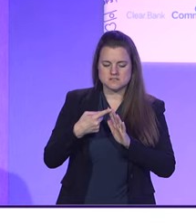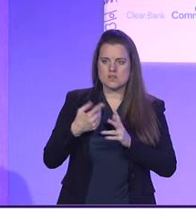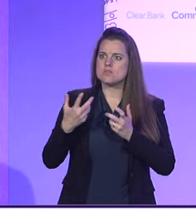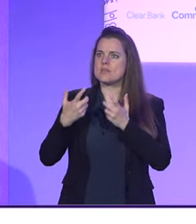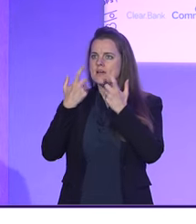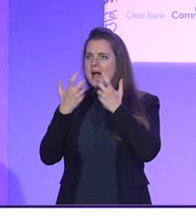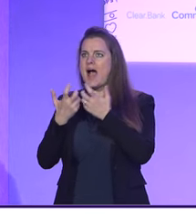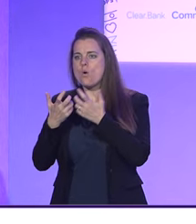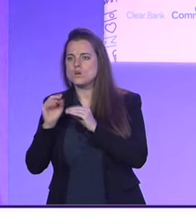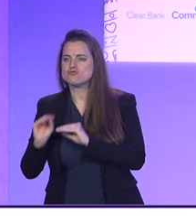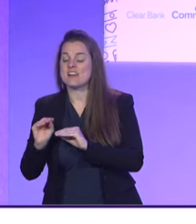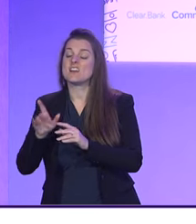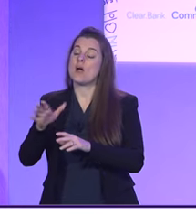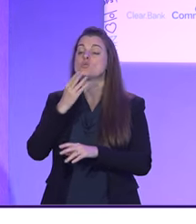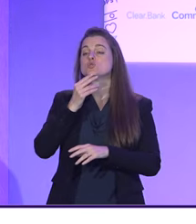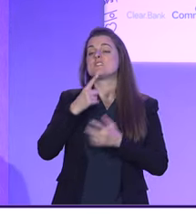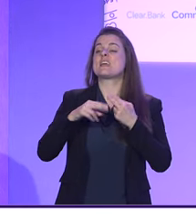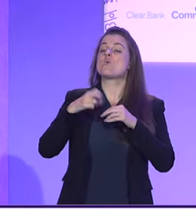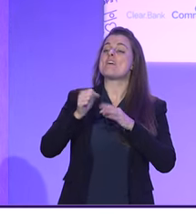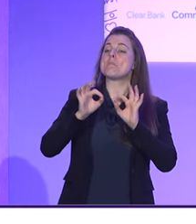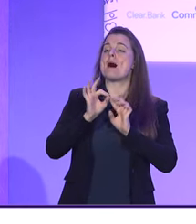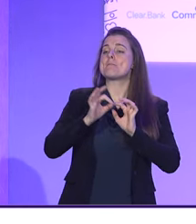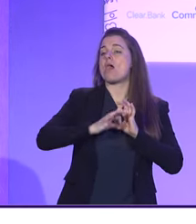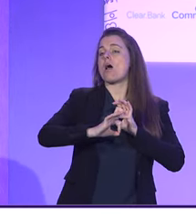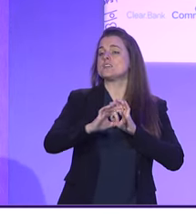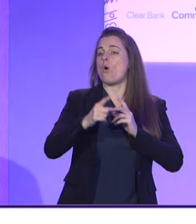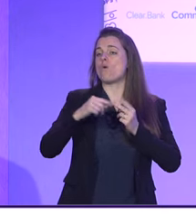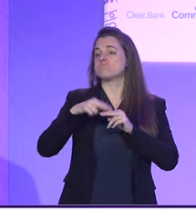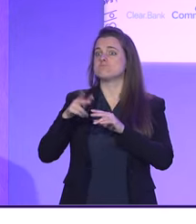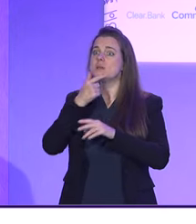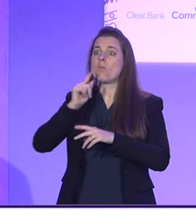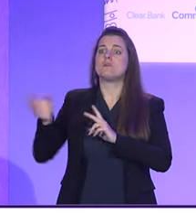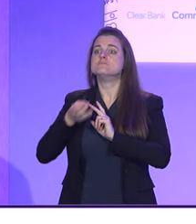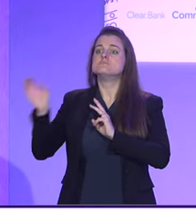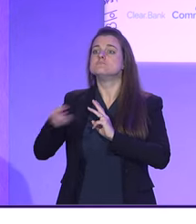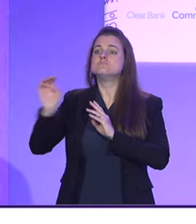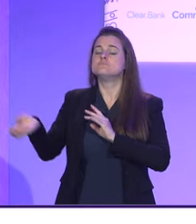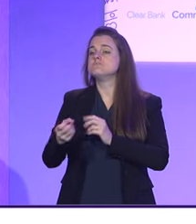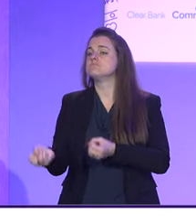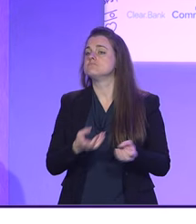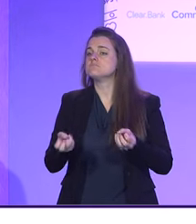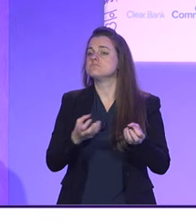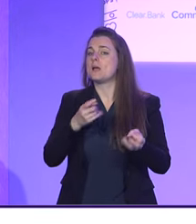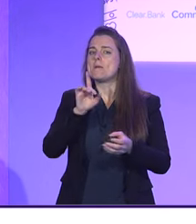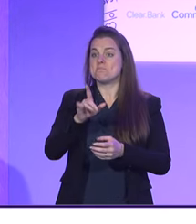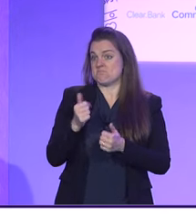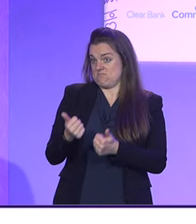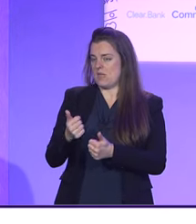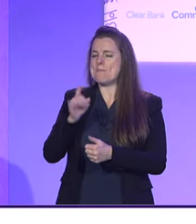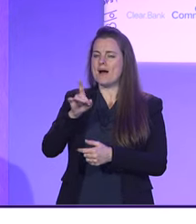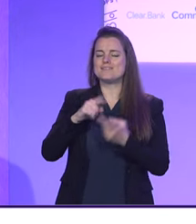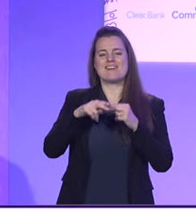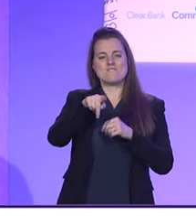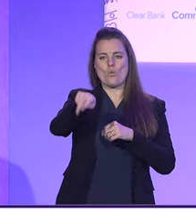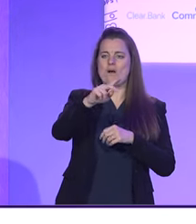you've got a pipeline of people going through and you can kind of adjust per cohort. It's a lot harder if you're kind of sat here and you're thinking, well, you know, I'm thinking about myself or I'm